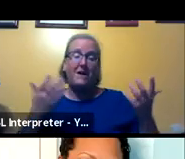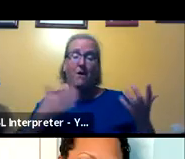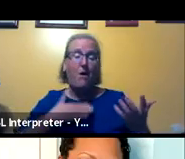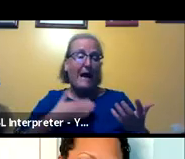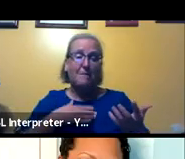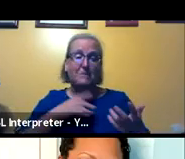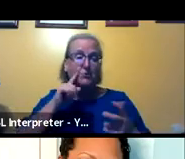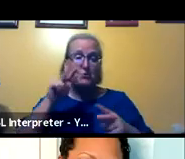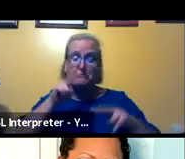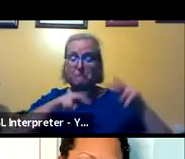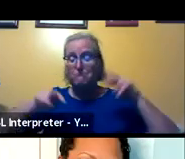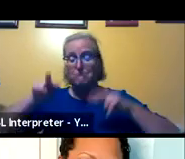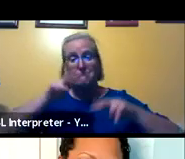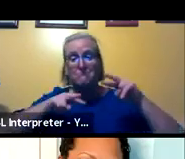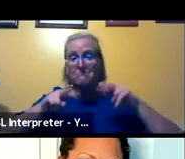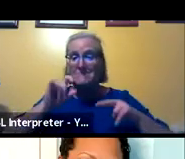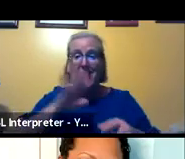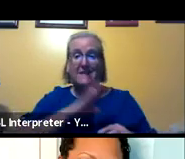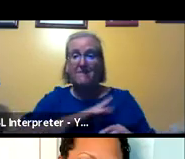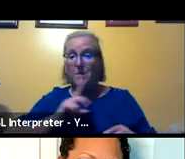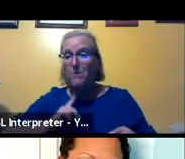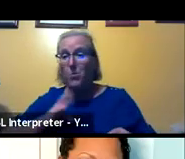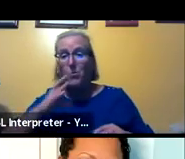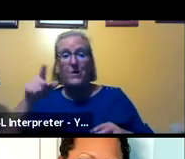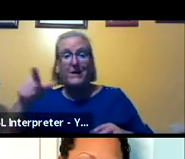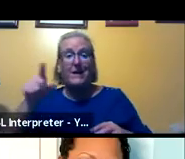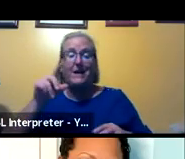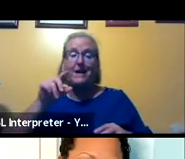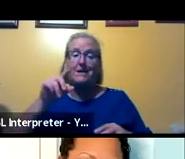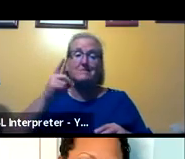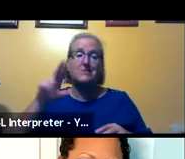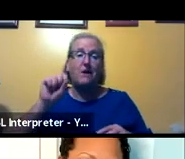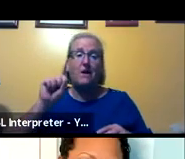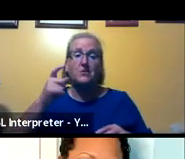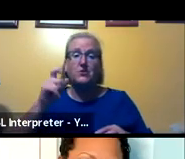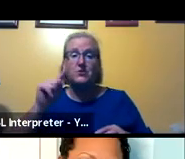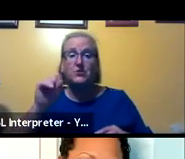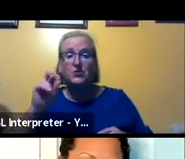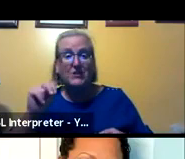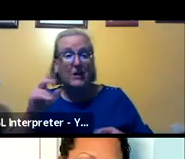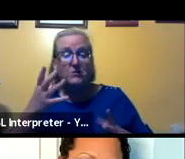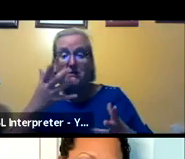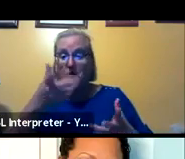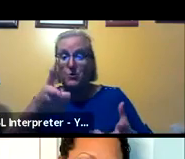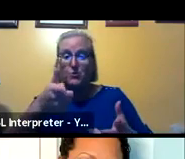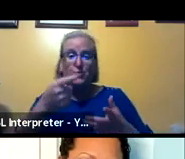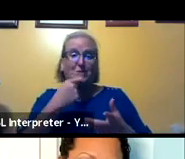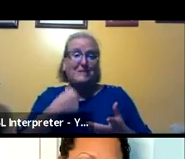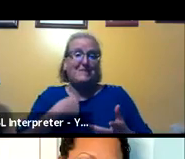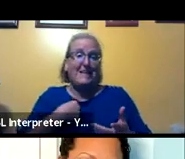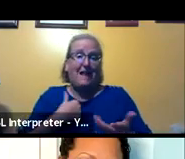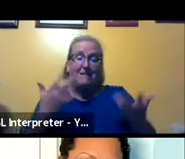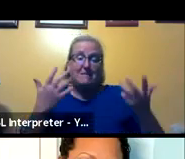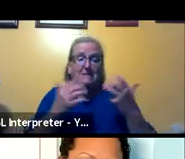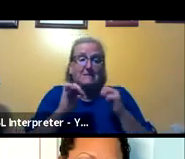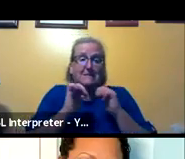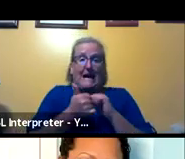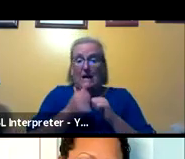that's what the board and Dr. Shelton or however you would like to direct us to look at that from a district